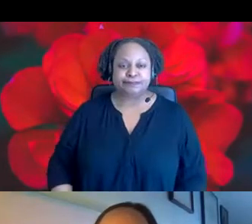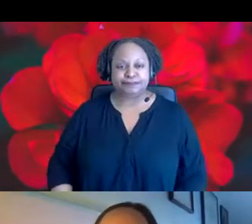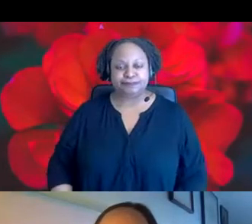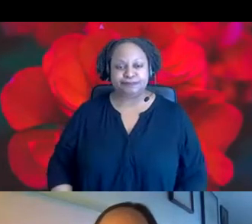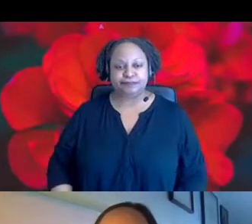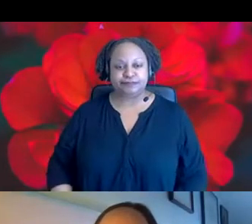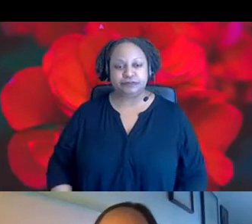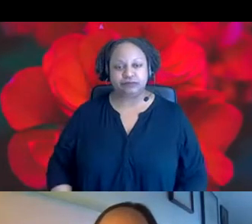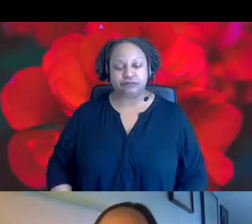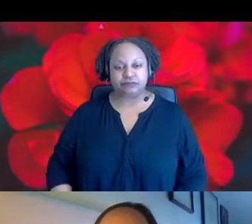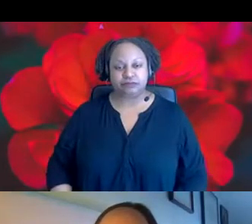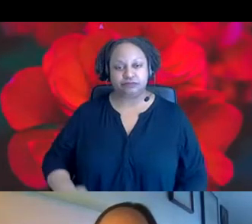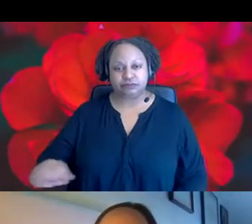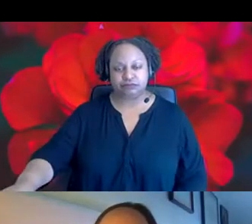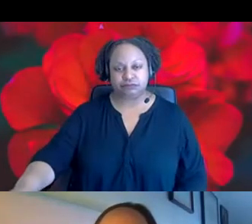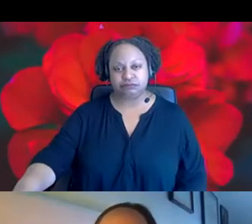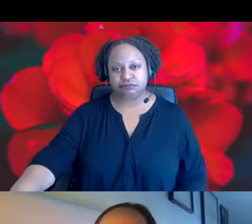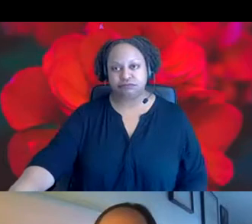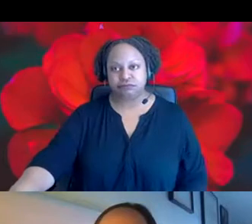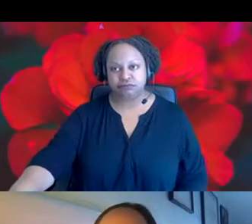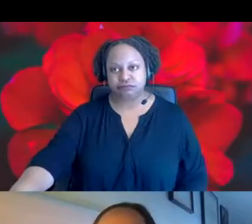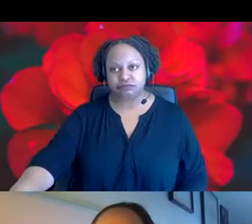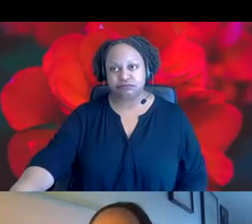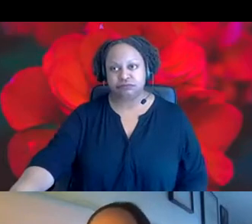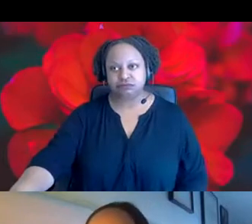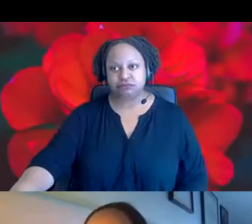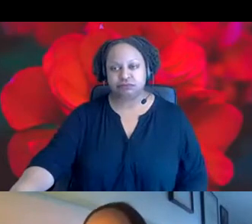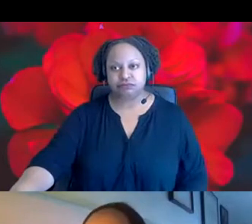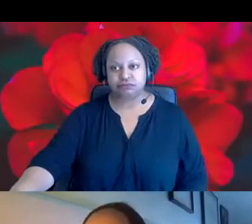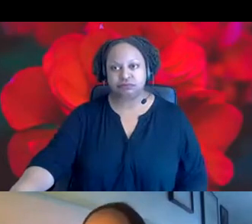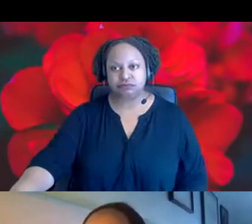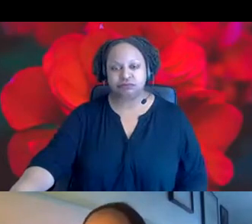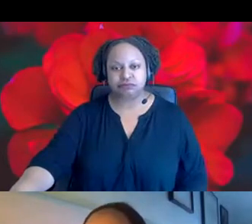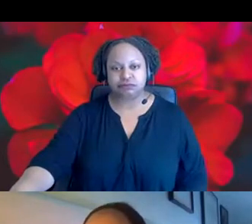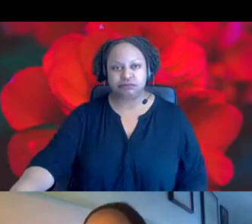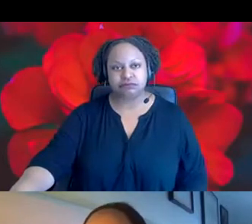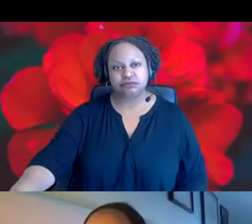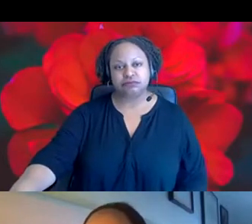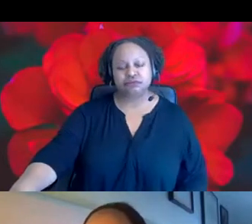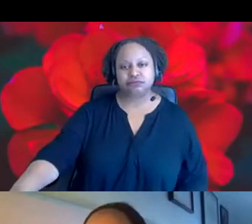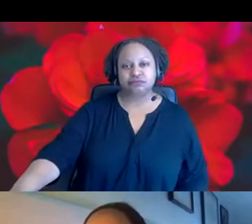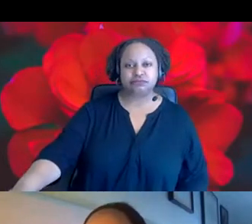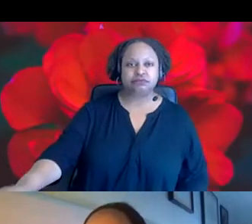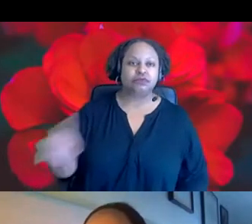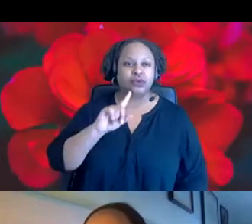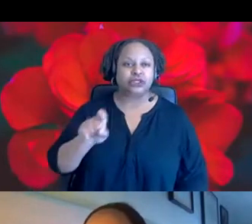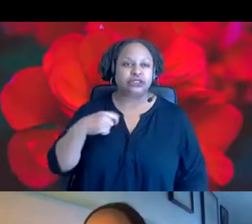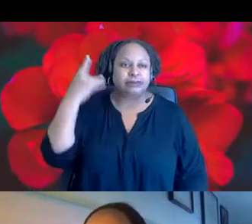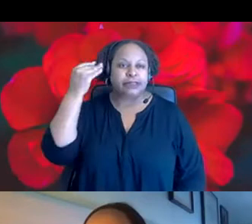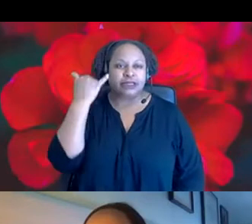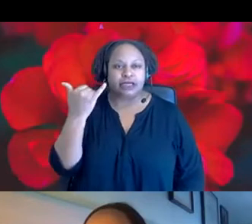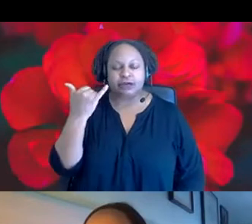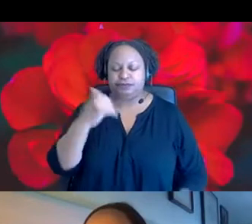I think the question I'm sort of thinking of is, how has this time allowed